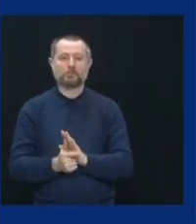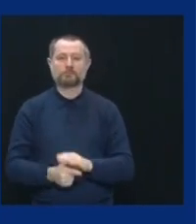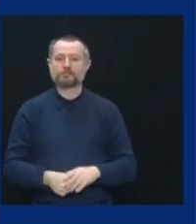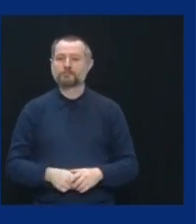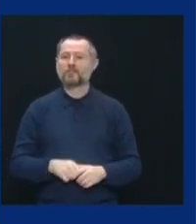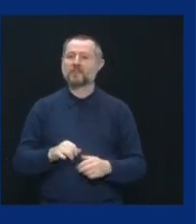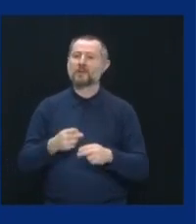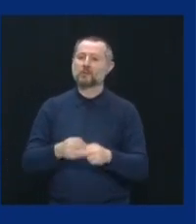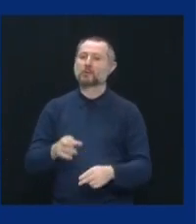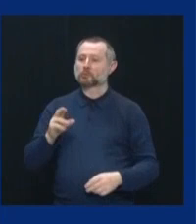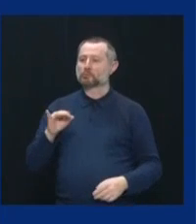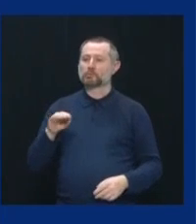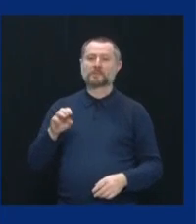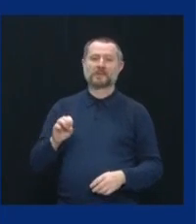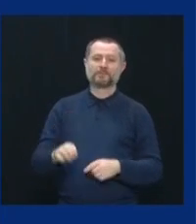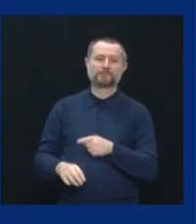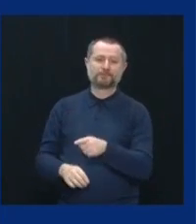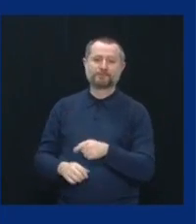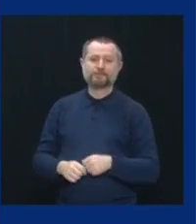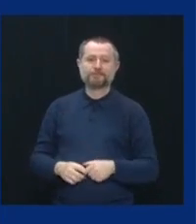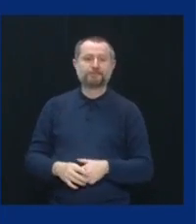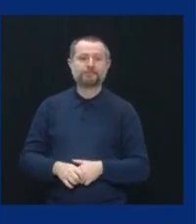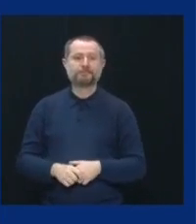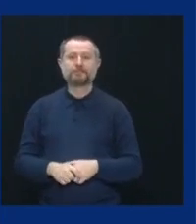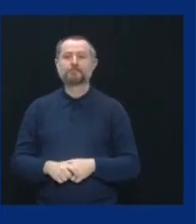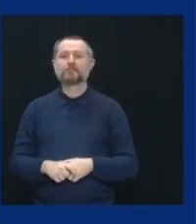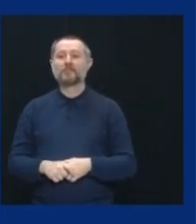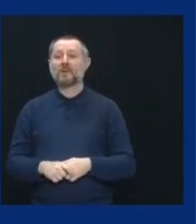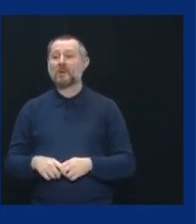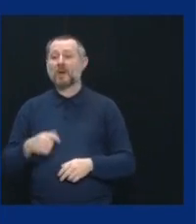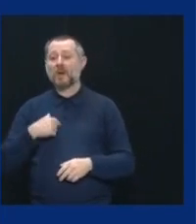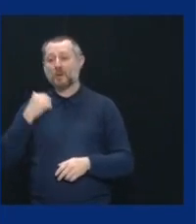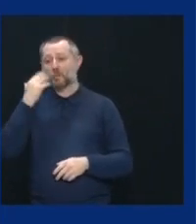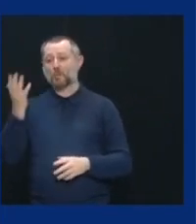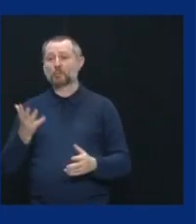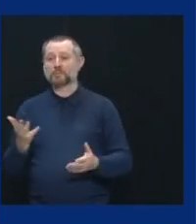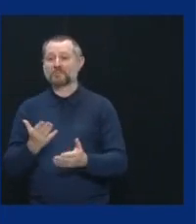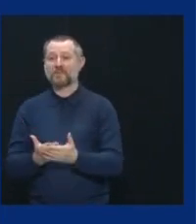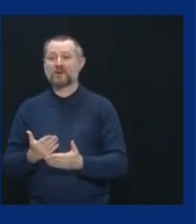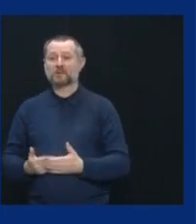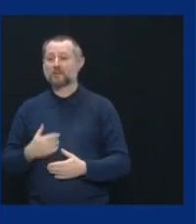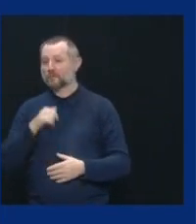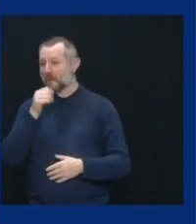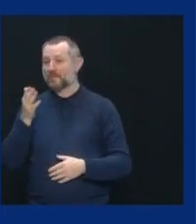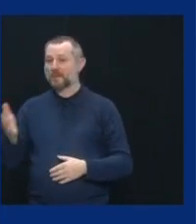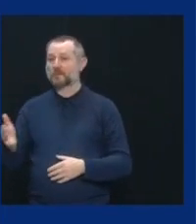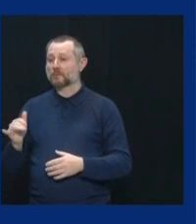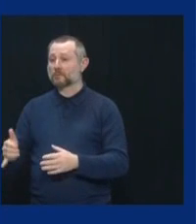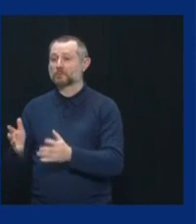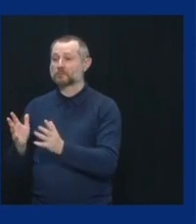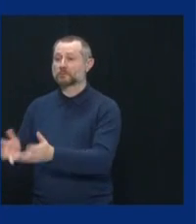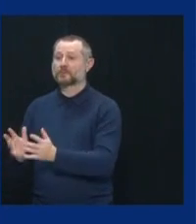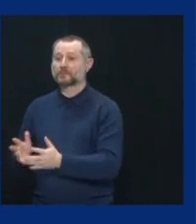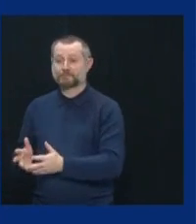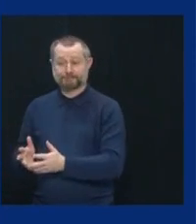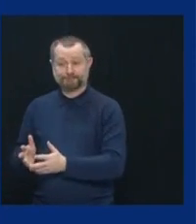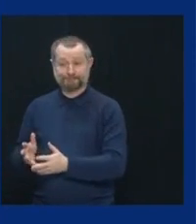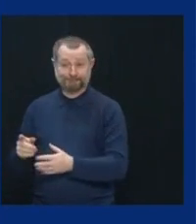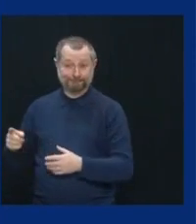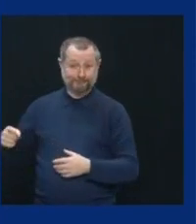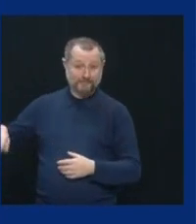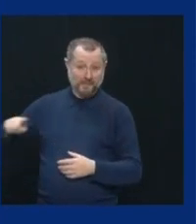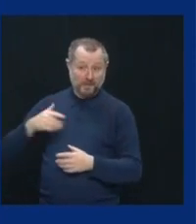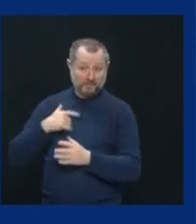are, I don't know the facts. I wasn't in the room, but in the room, you have lawyers, you have